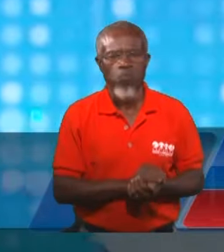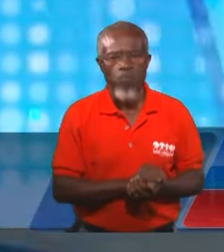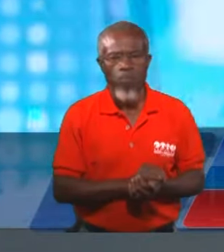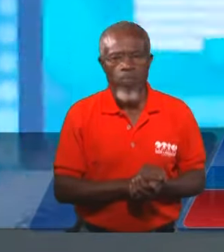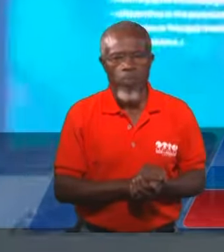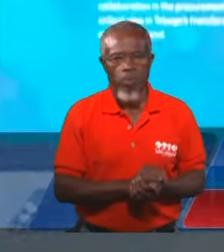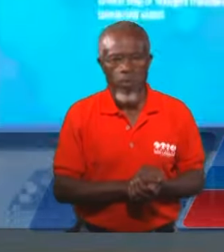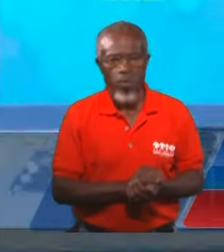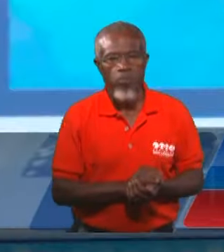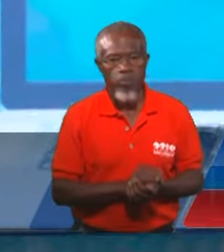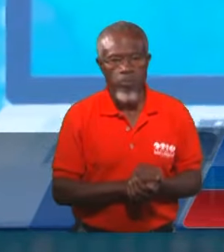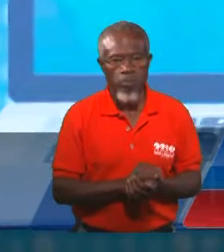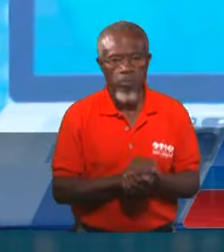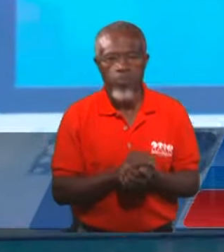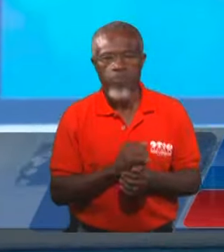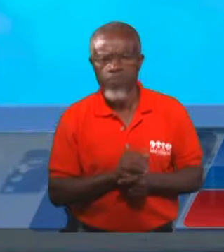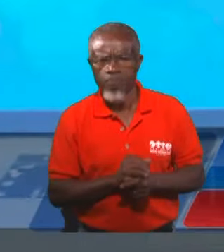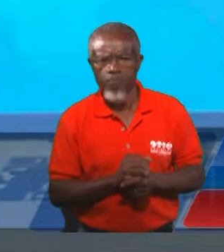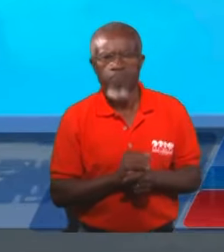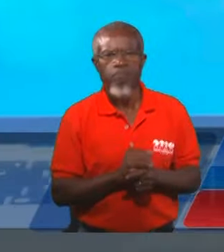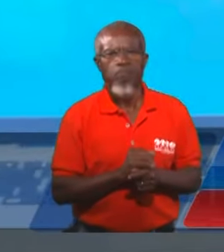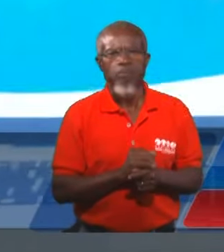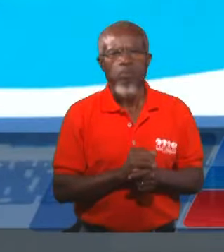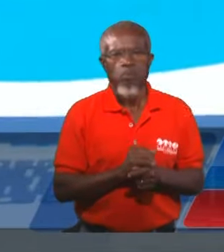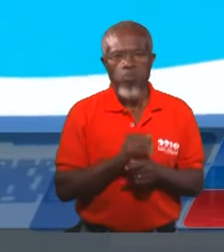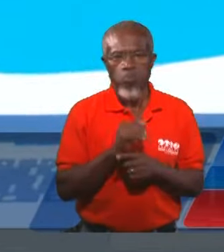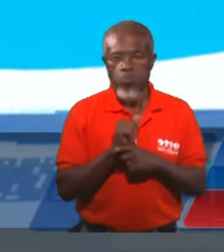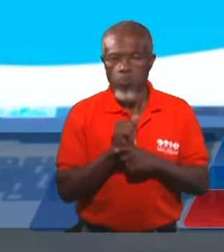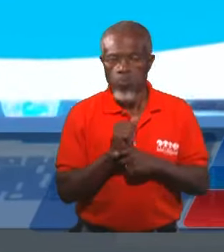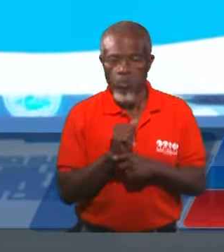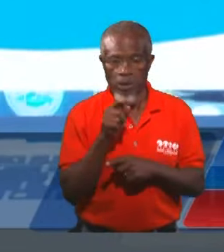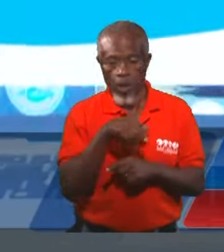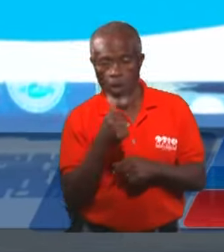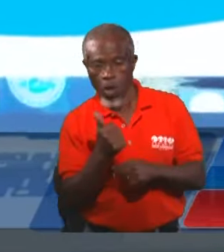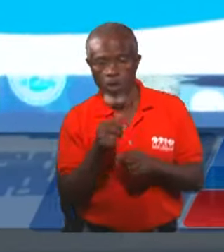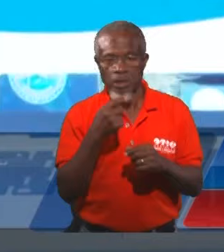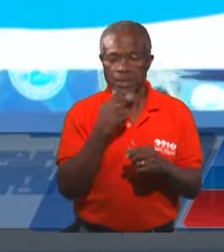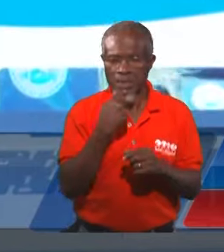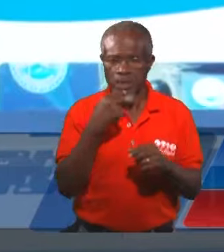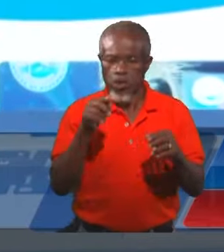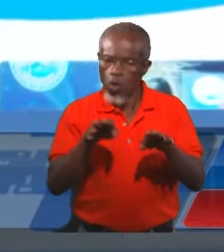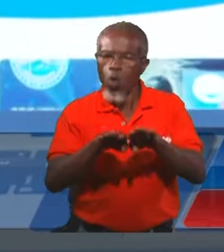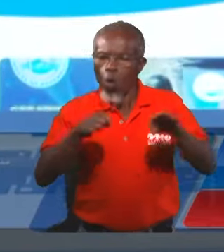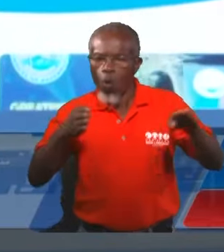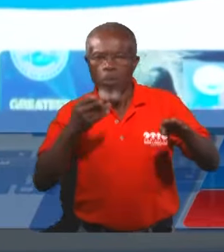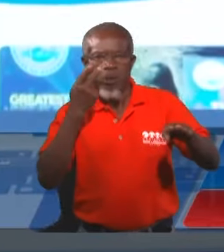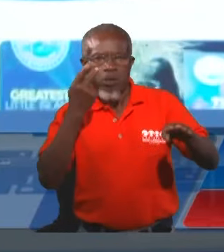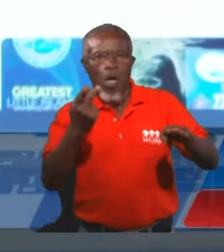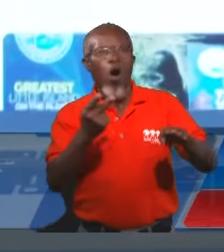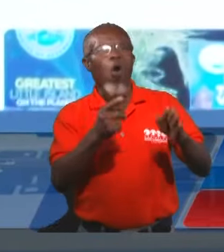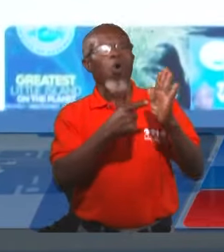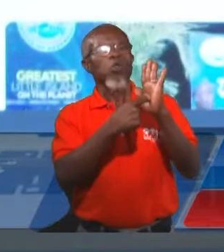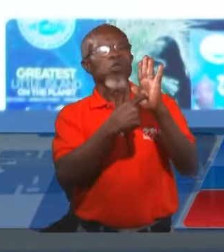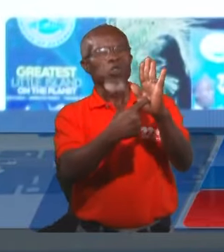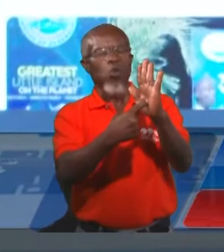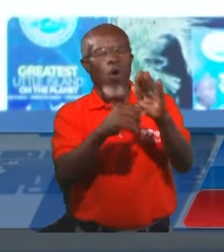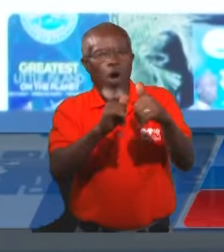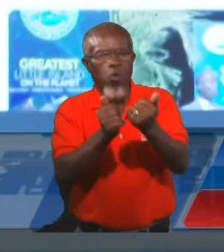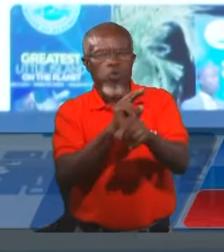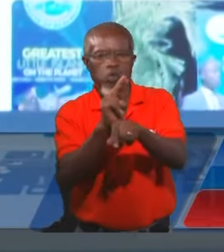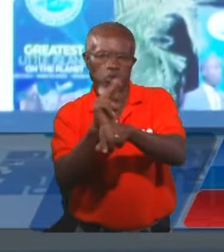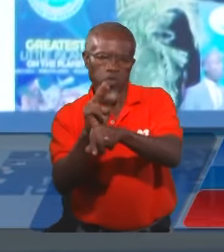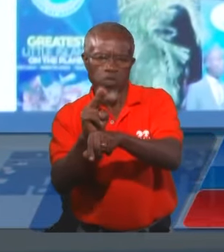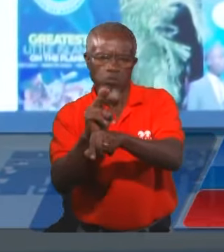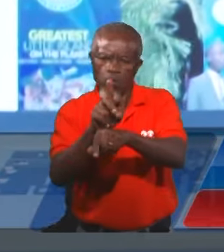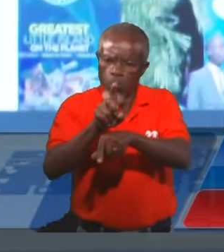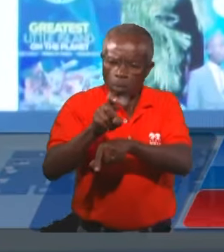TSTT's Emerging Services and Innovation Acting General Manager, Keino Cox, unveiled the platform to small audience, demonstrating that with simple